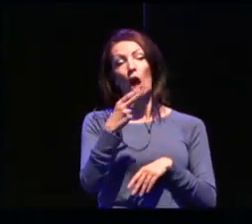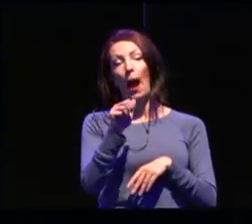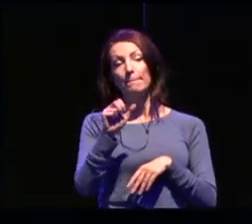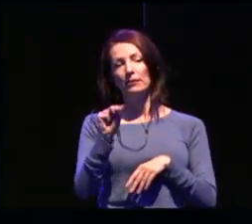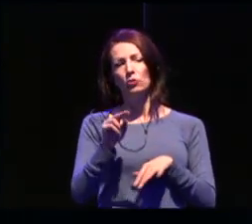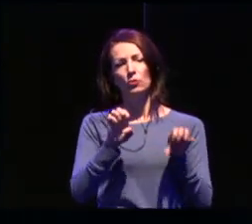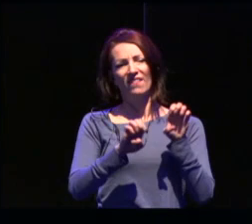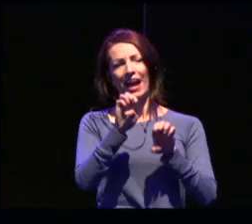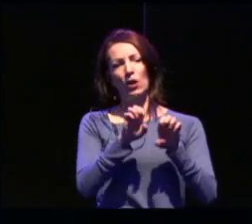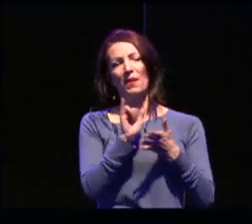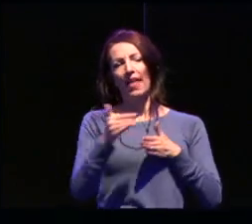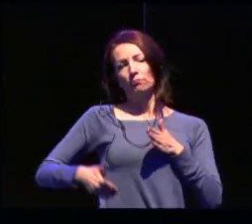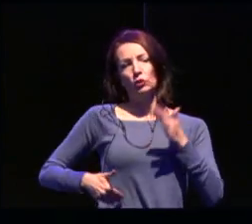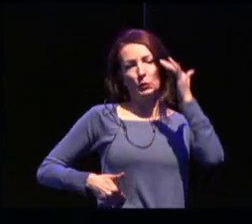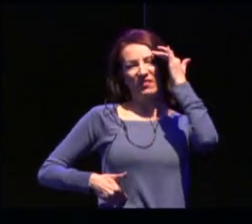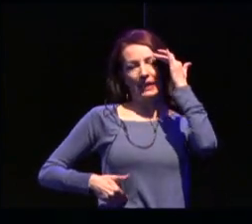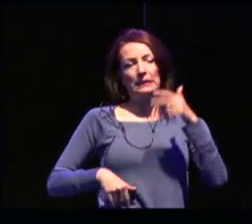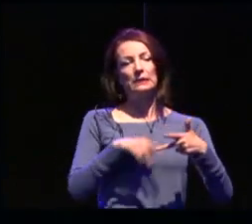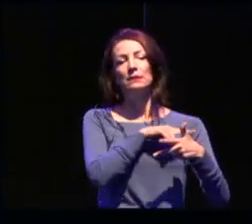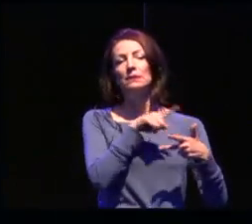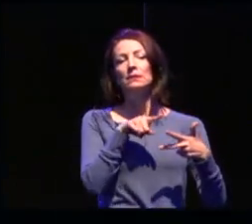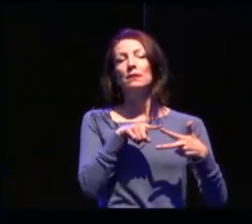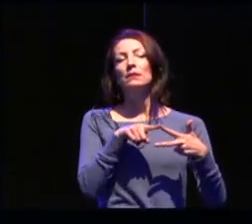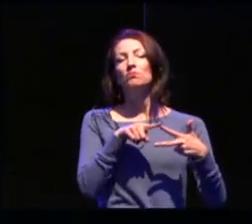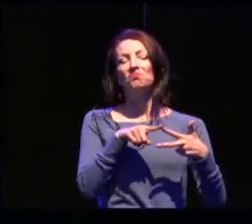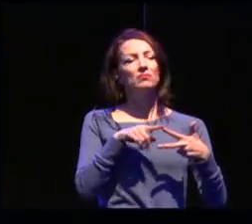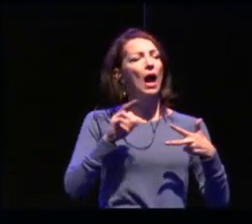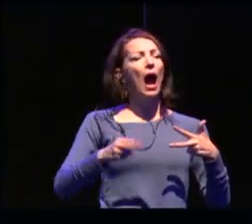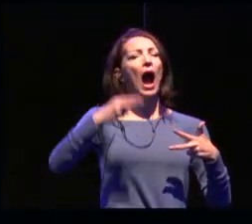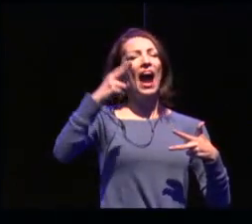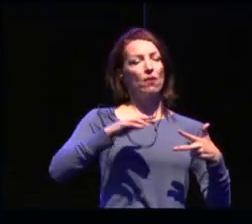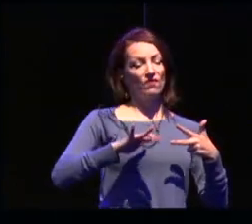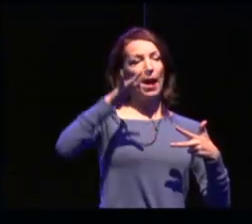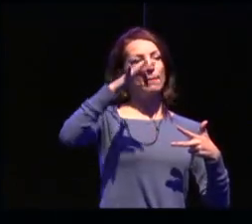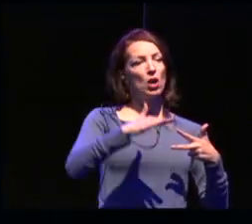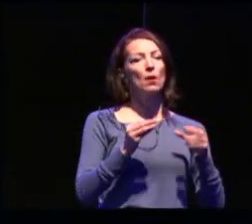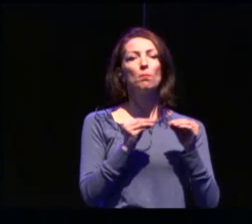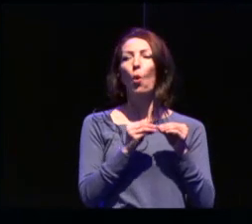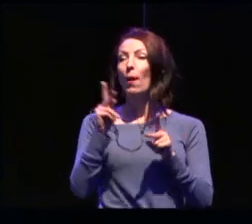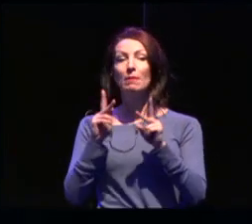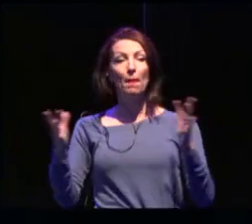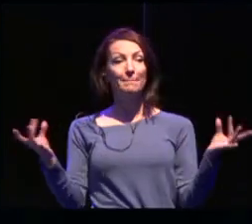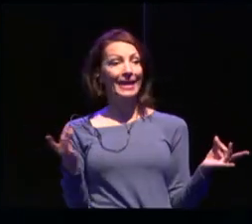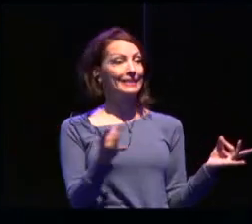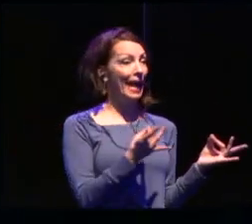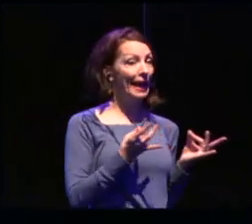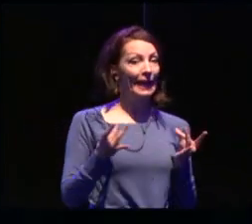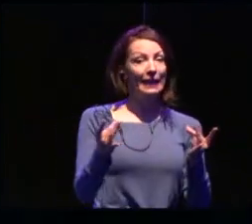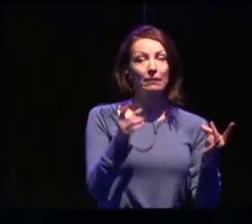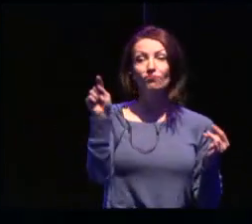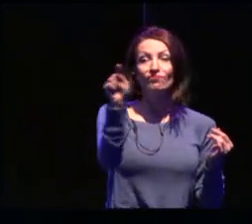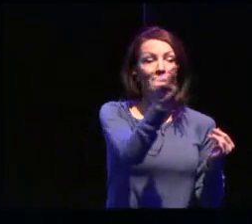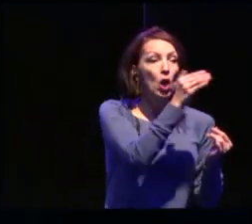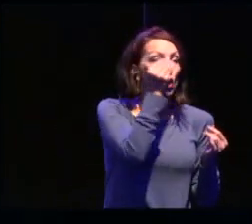know how to measure that intuitively. So the Earth is vibrating at a much higher capacity. There's more and more people meditating. There's billions of people now that